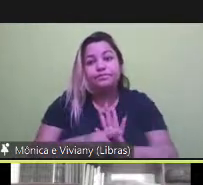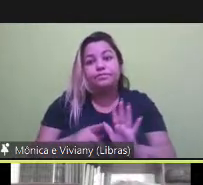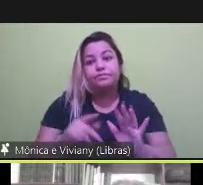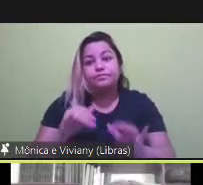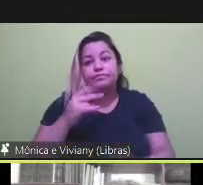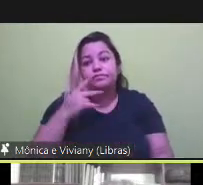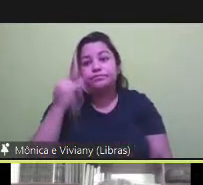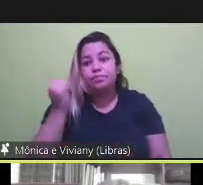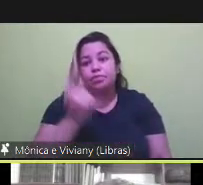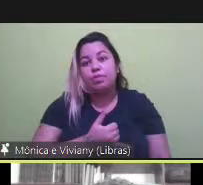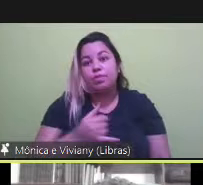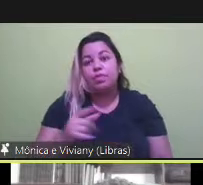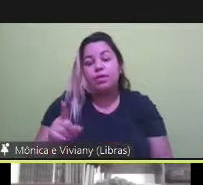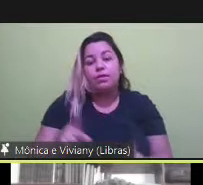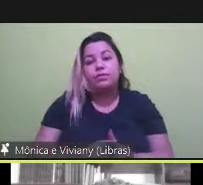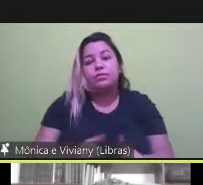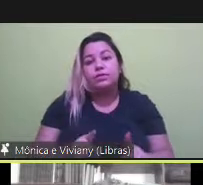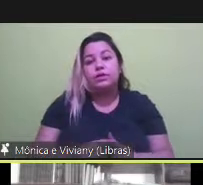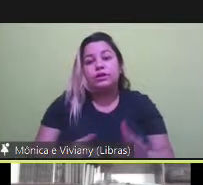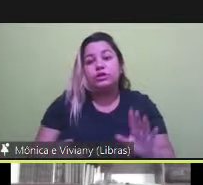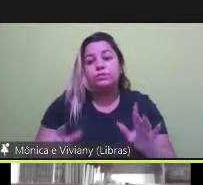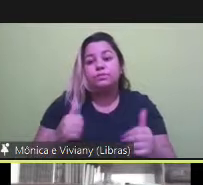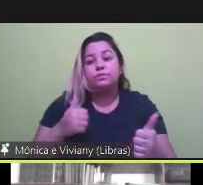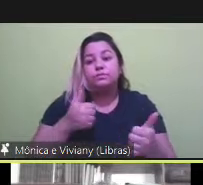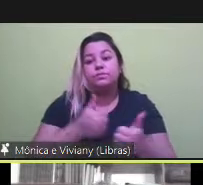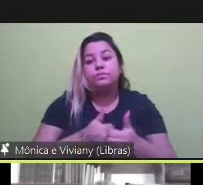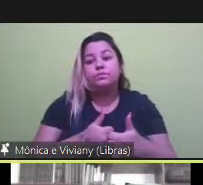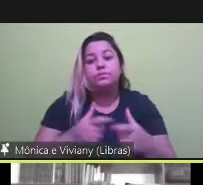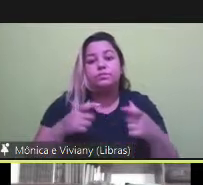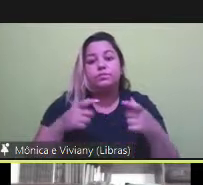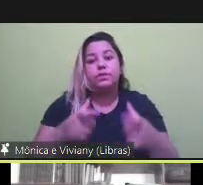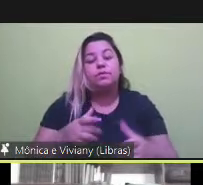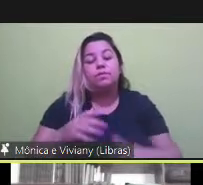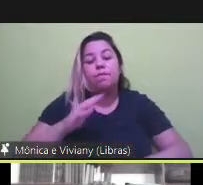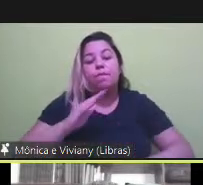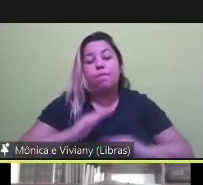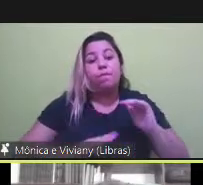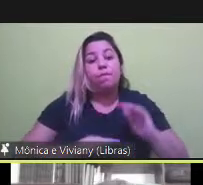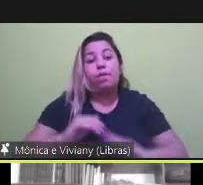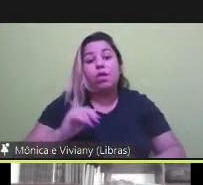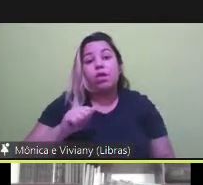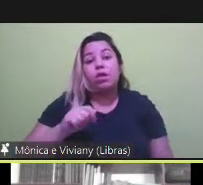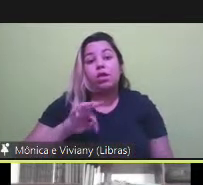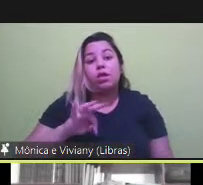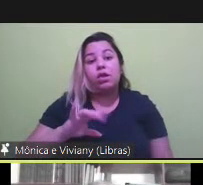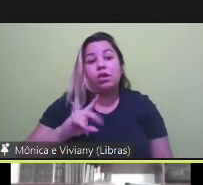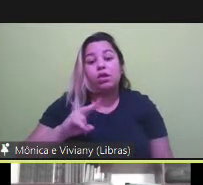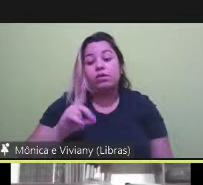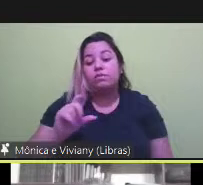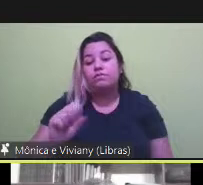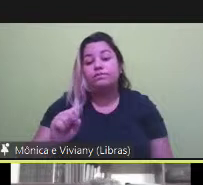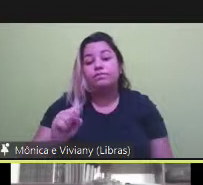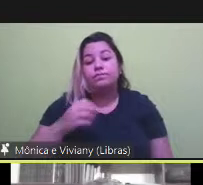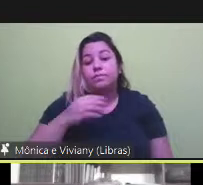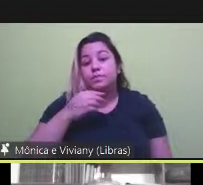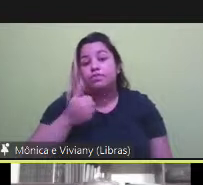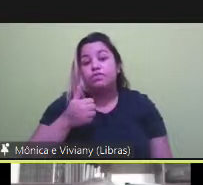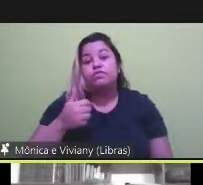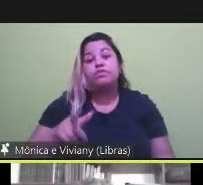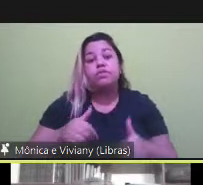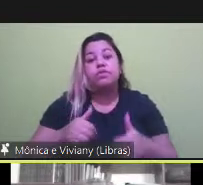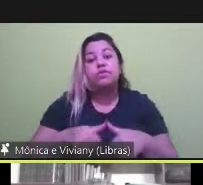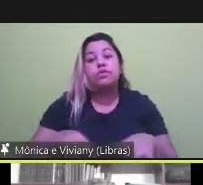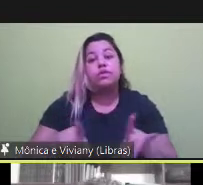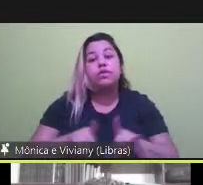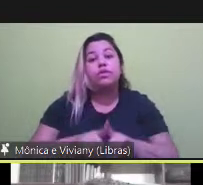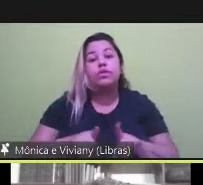concerning the education, the school, and the surrounding areas as well. So these were some of the premises that